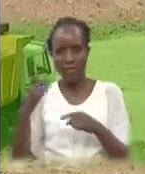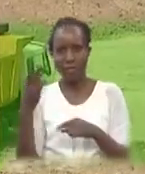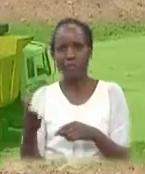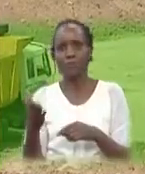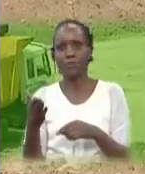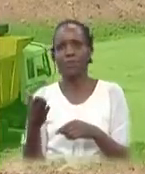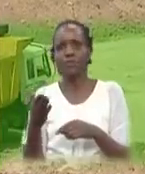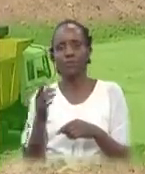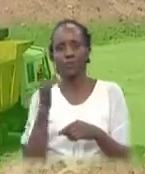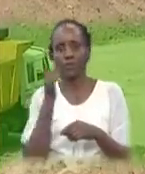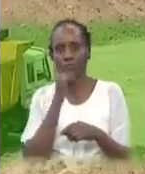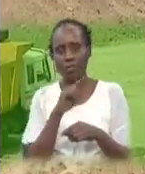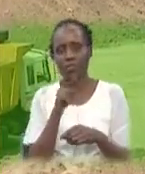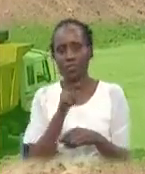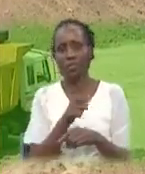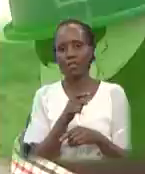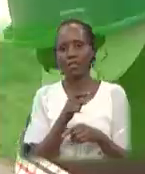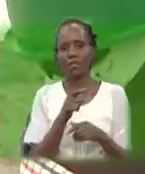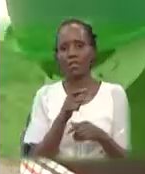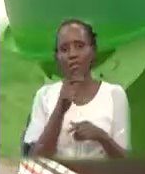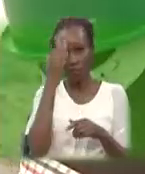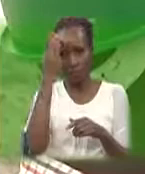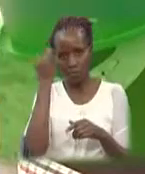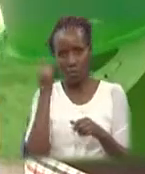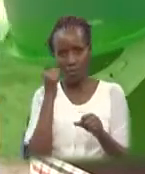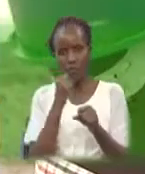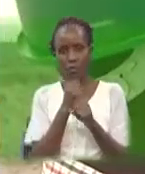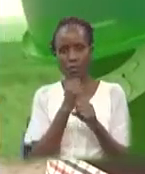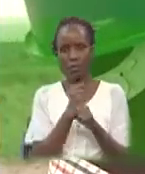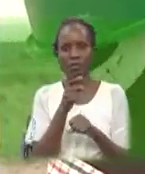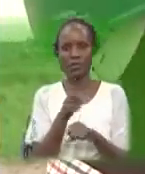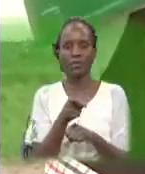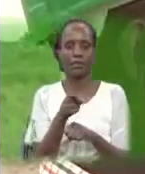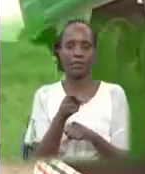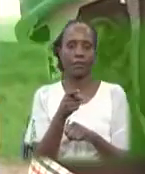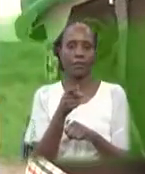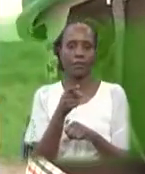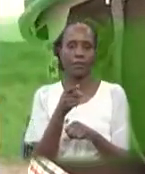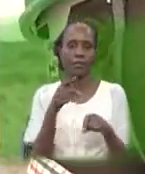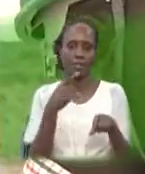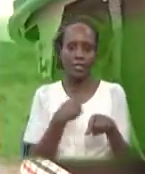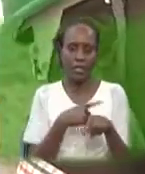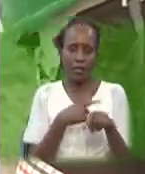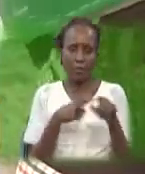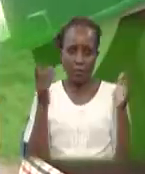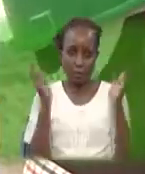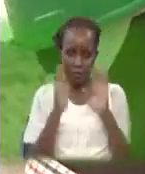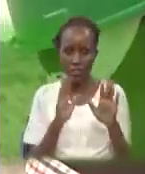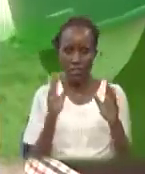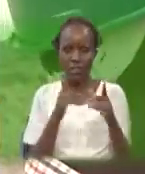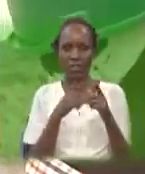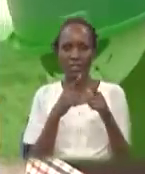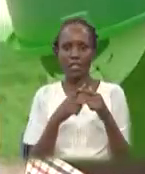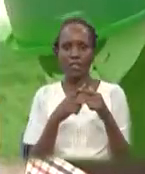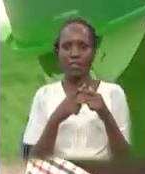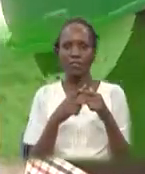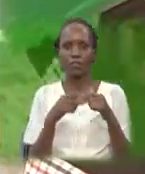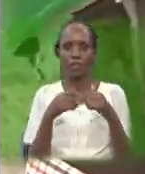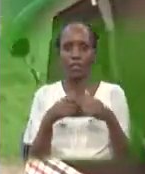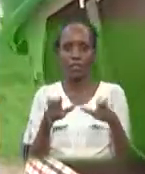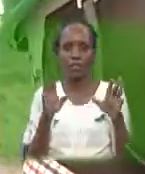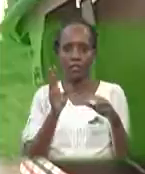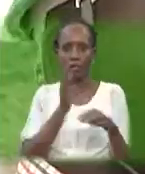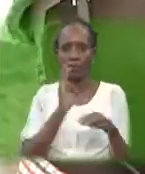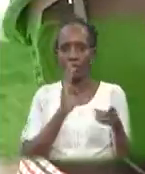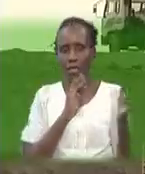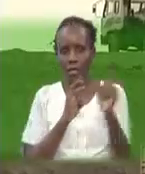there. We are finishing it, and that's why we are carrying the finished out project. As soon as we finish it, then we shall